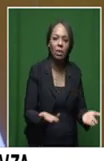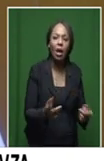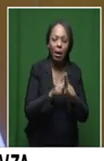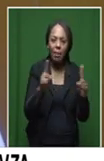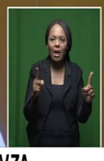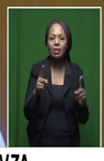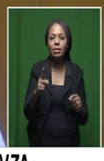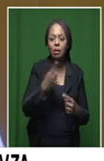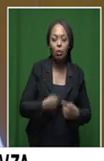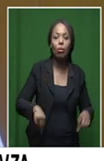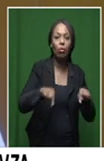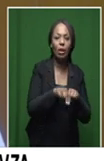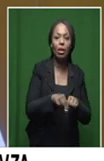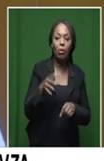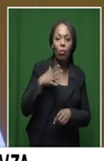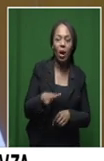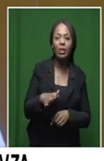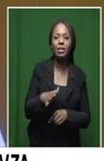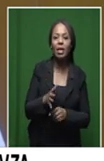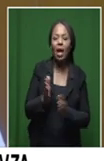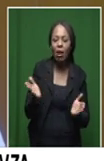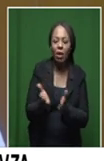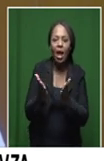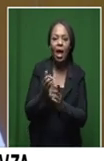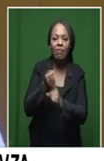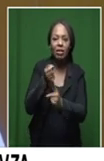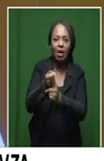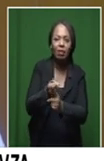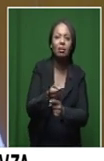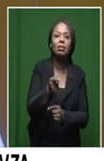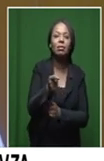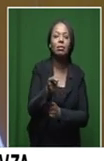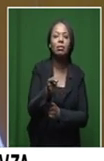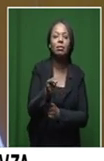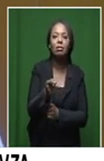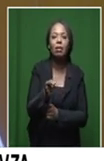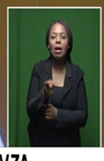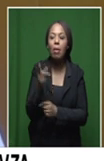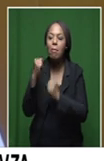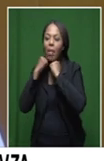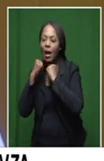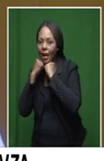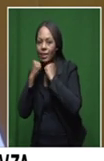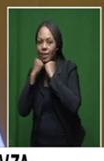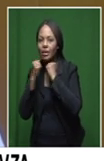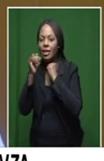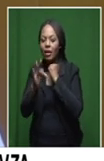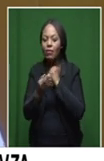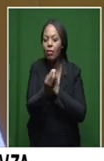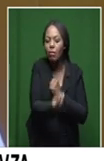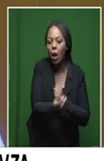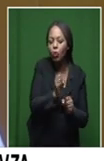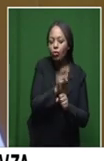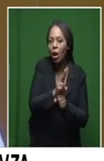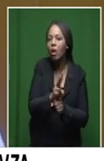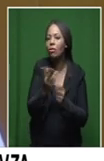already stated, we would really encourage parents to assist their adolescents, particularly their younger